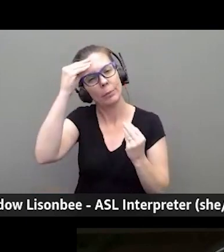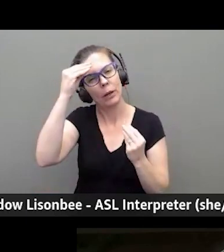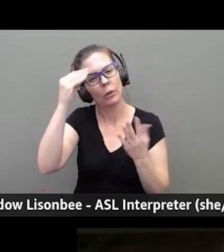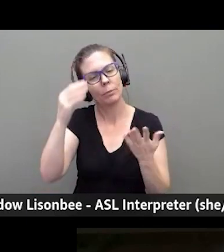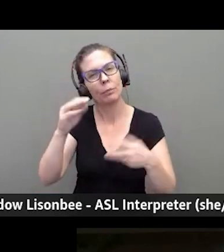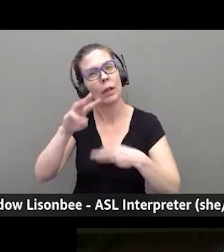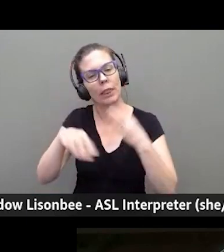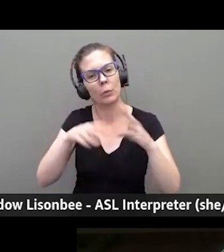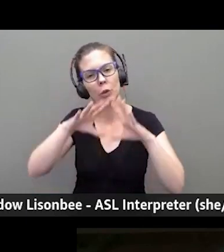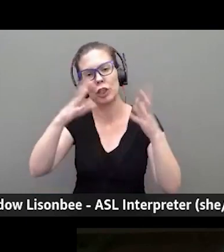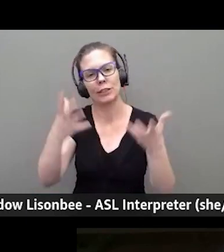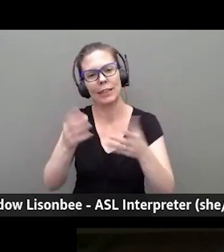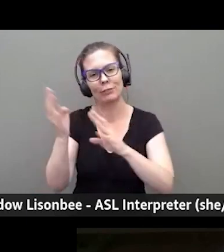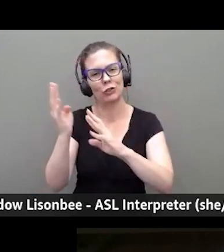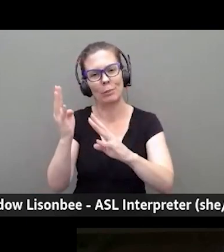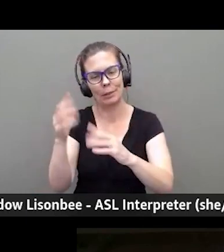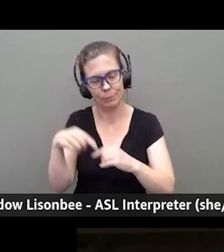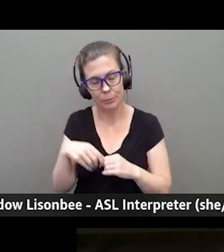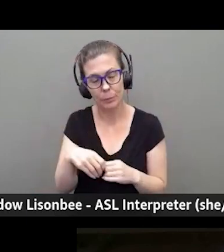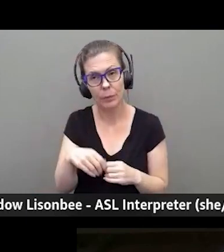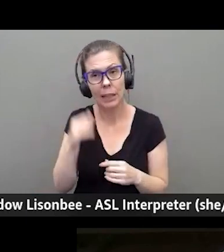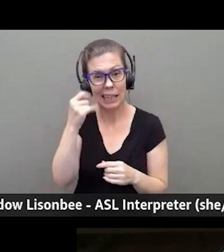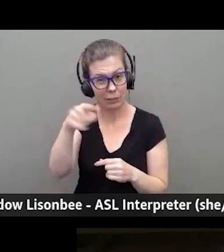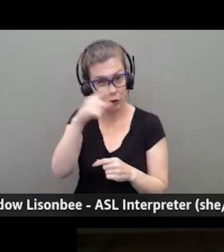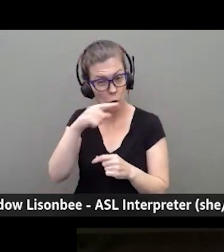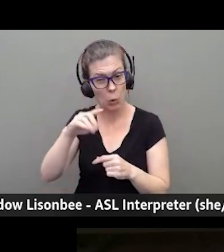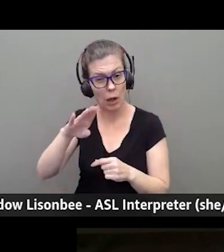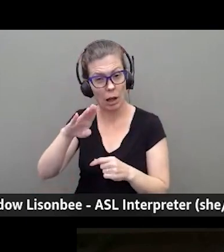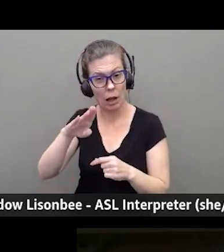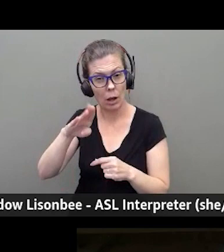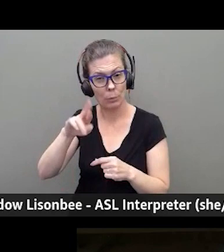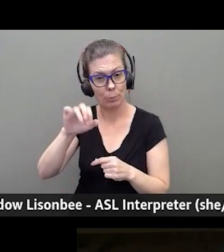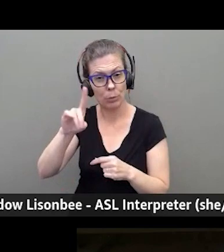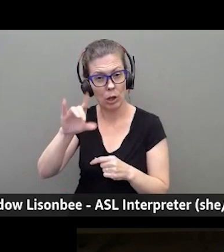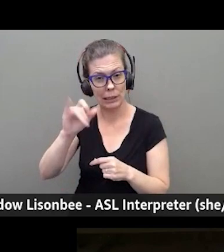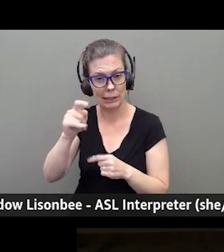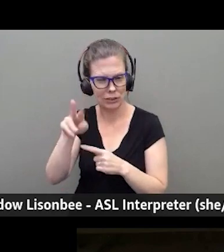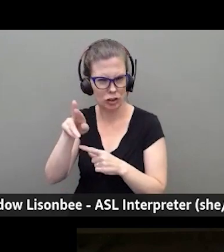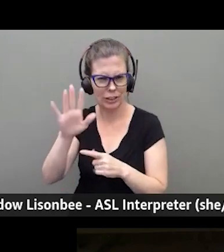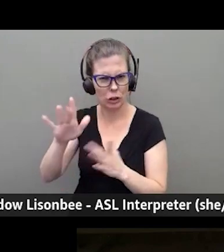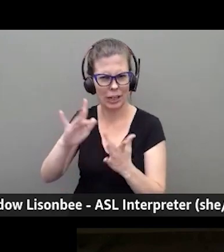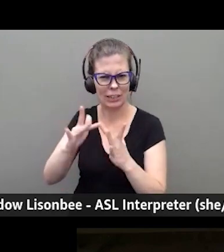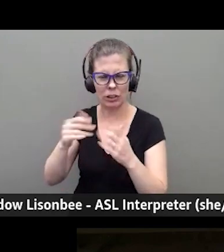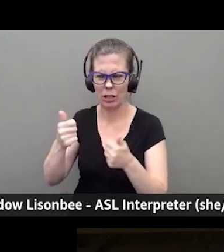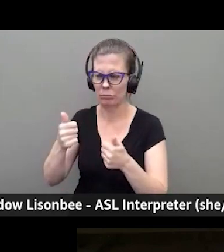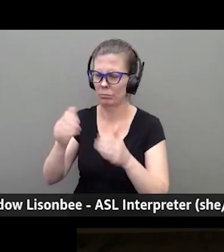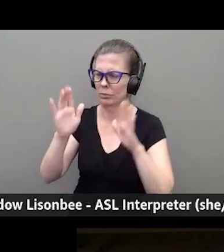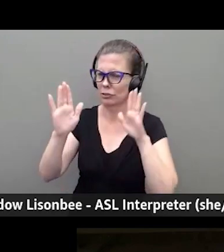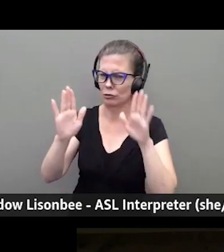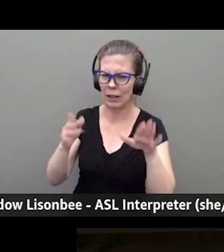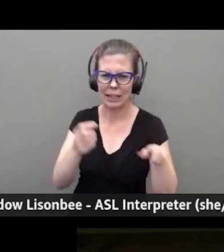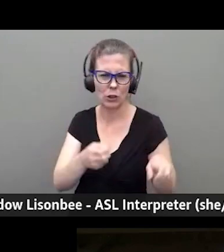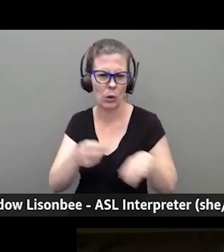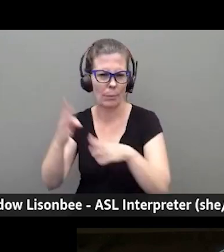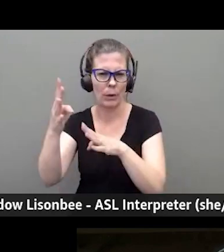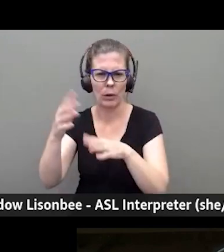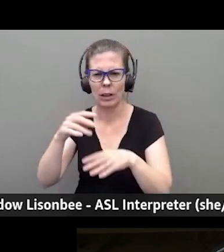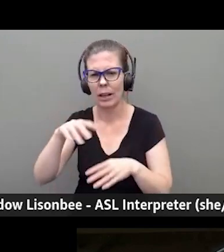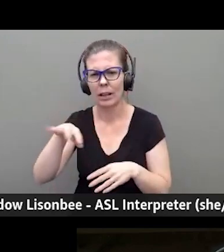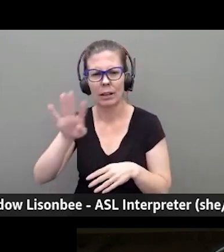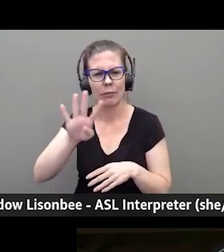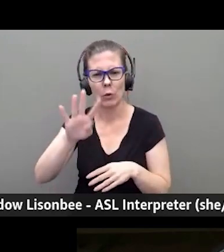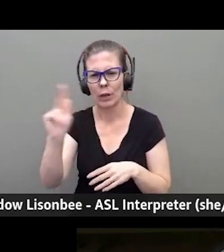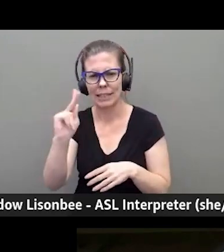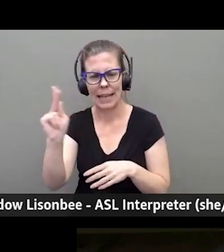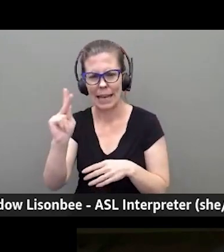world of, you know, streaming, you know, if you're a broadcaster who has really good internet and you are uploading, you know, like 4K video or